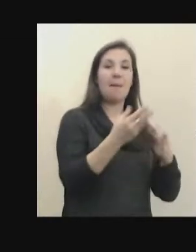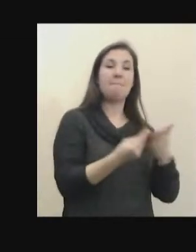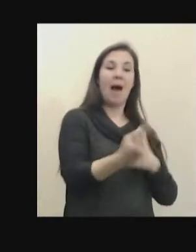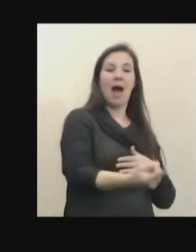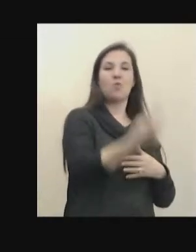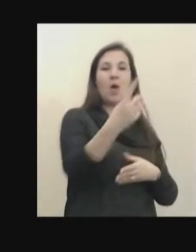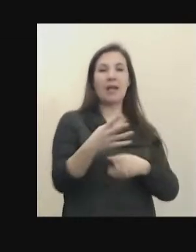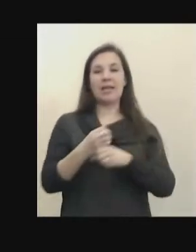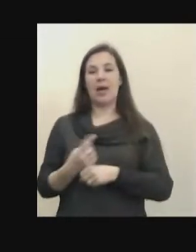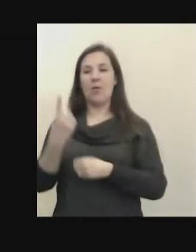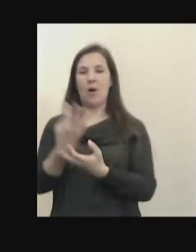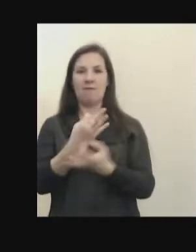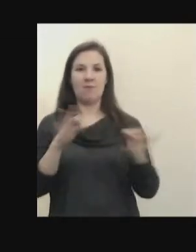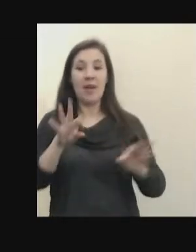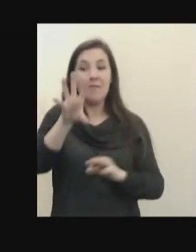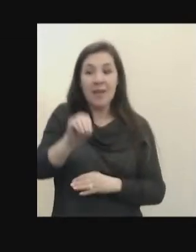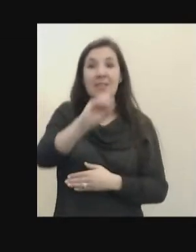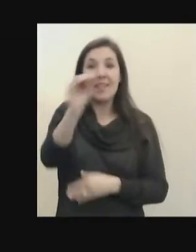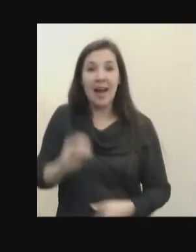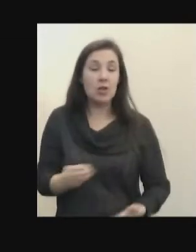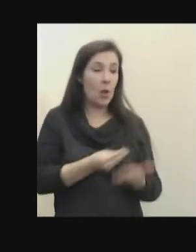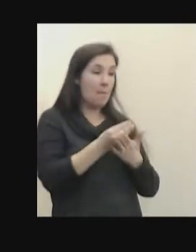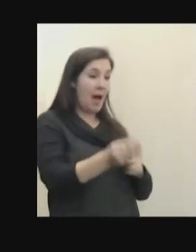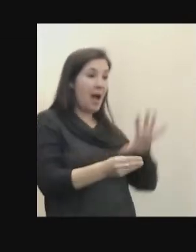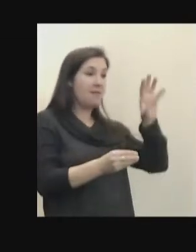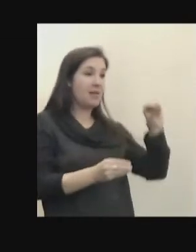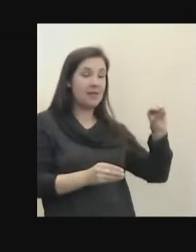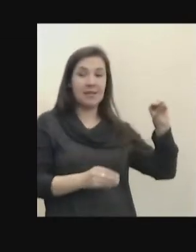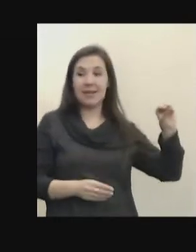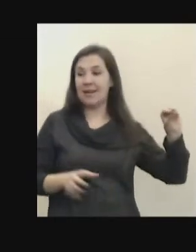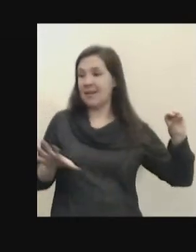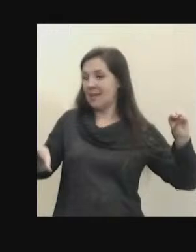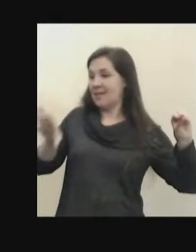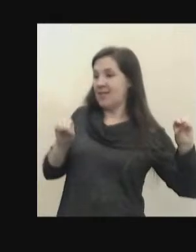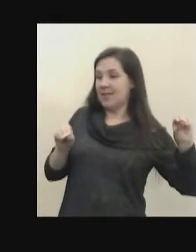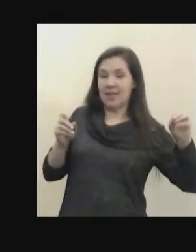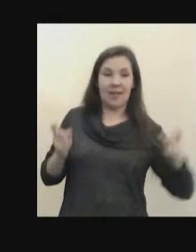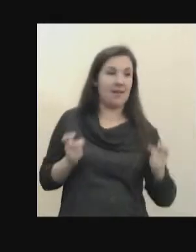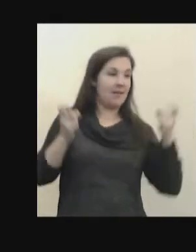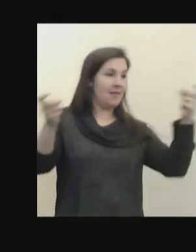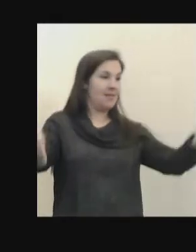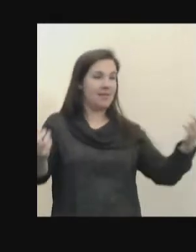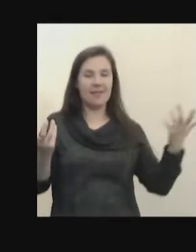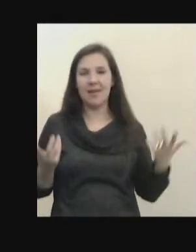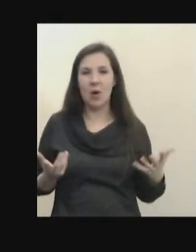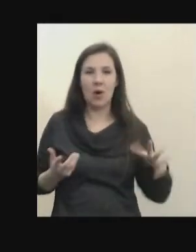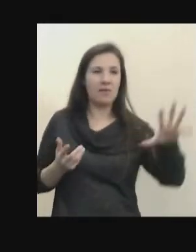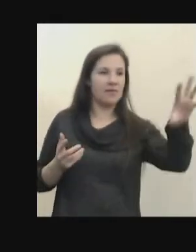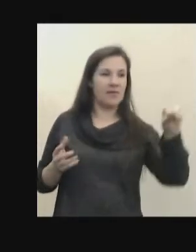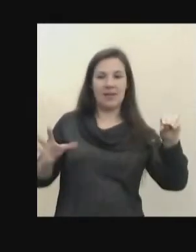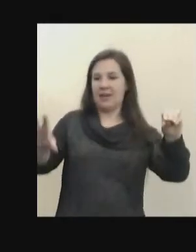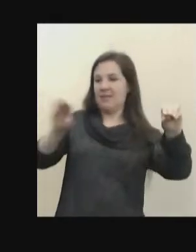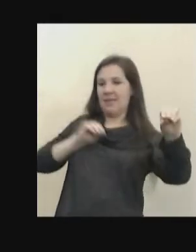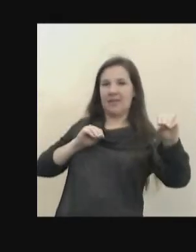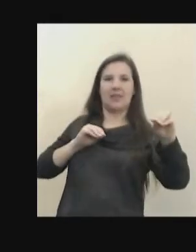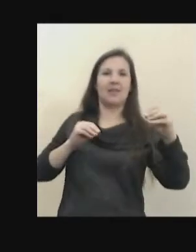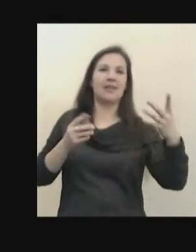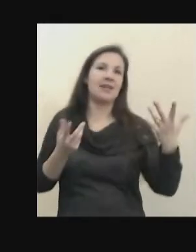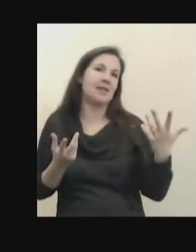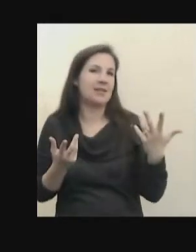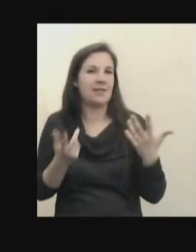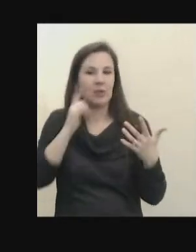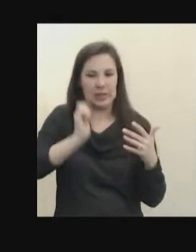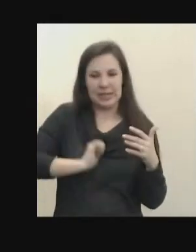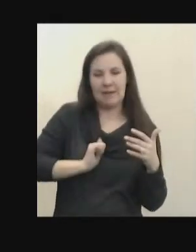gift card? So you can buy a gift card for one person, get it for another person, or get the other $50 gift card for you. You get them